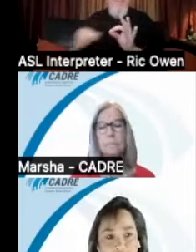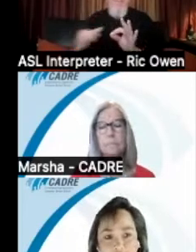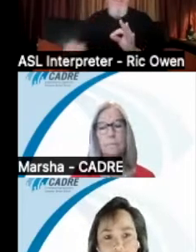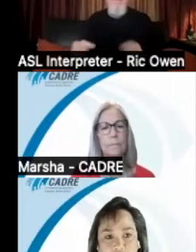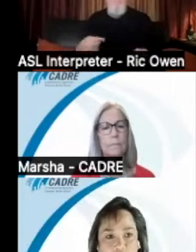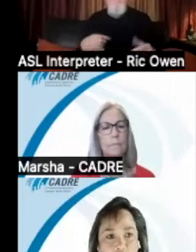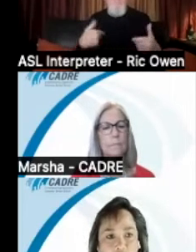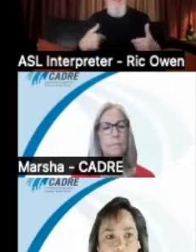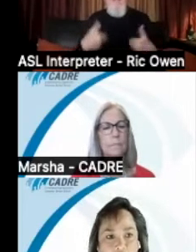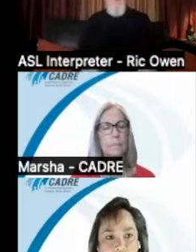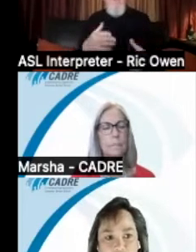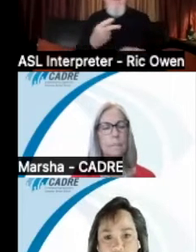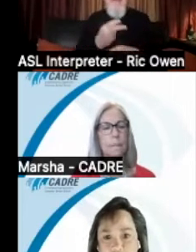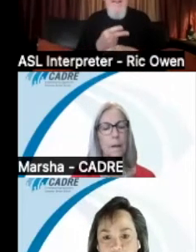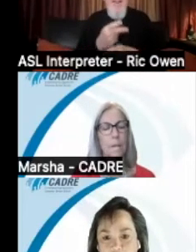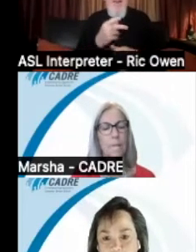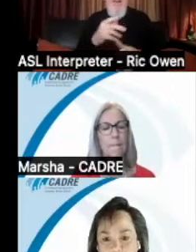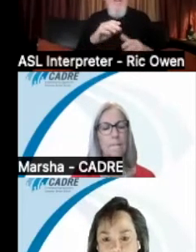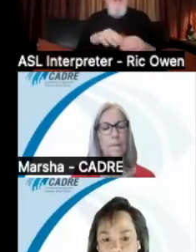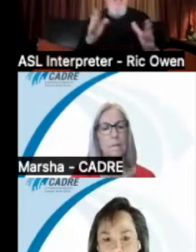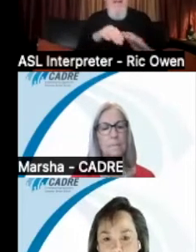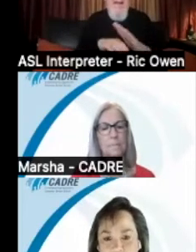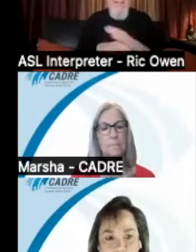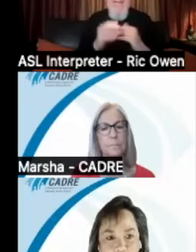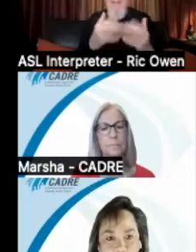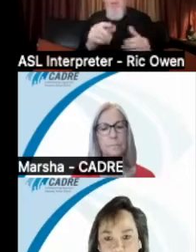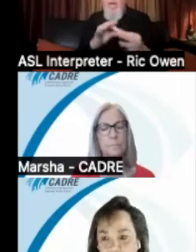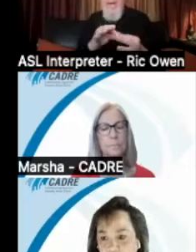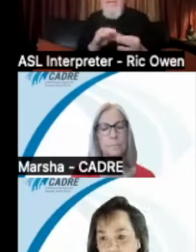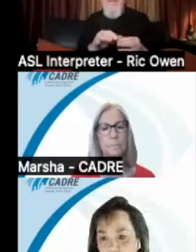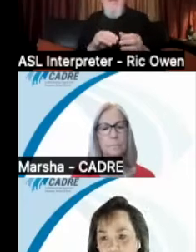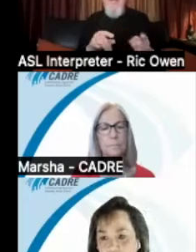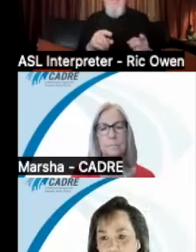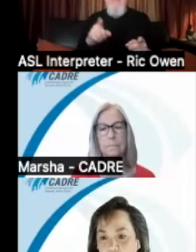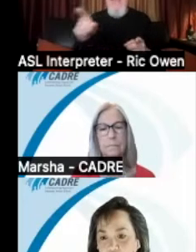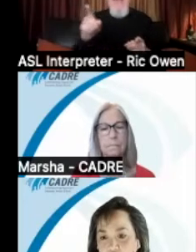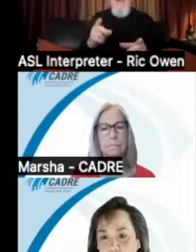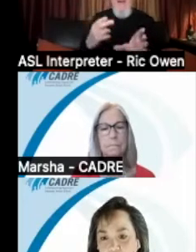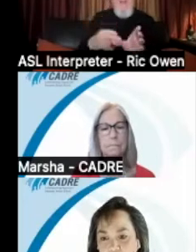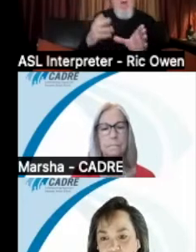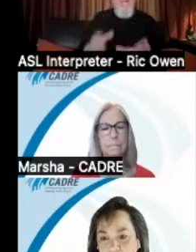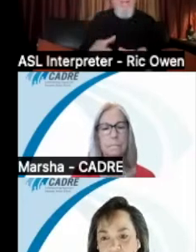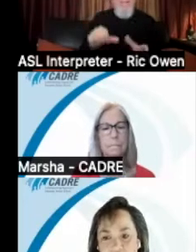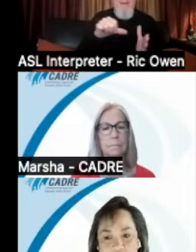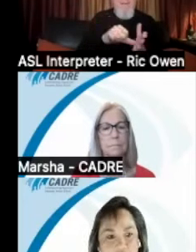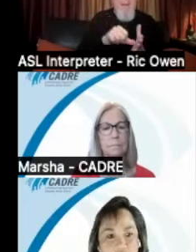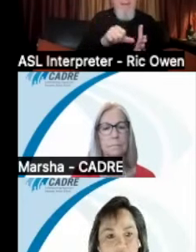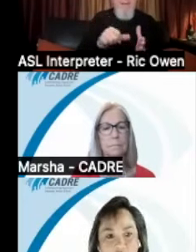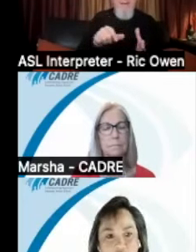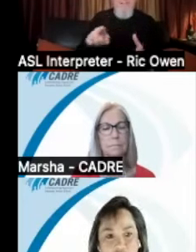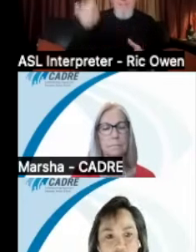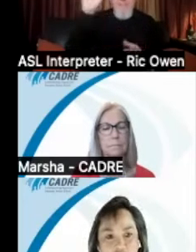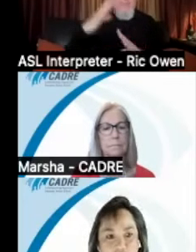technical assistance coordinator for the session. I should be at the top of your participants window. Feel free to private chat me if you have